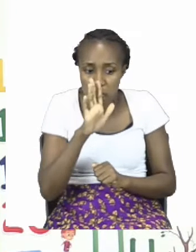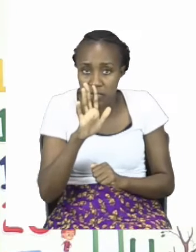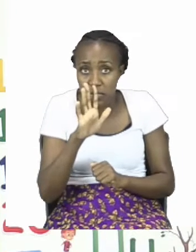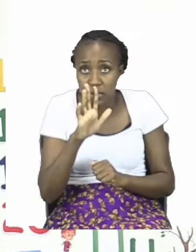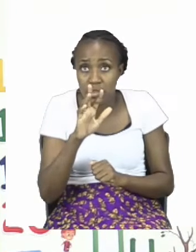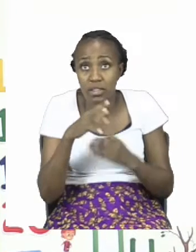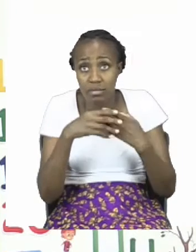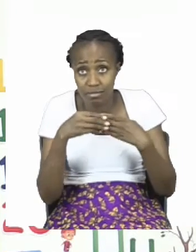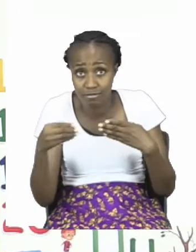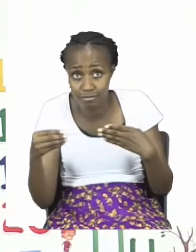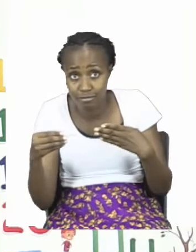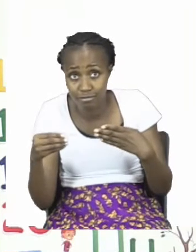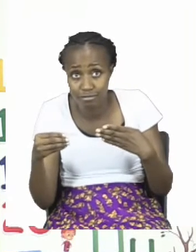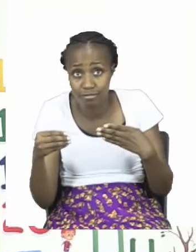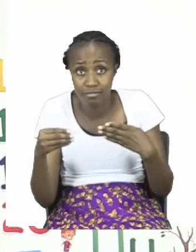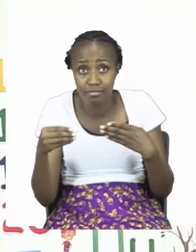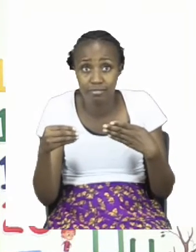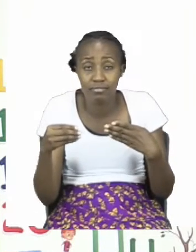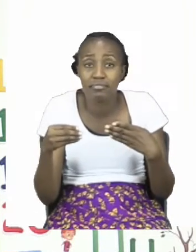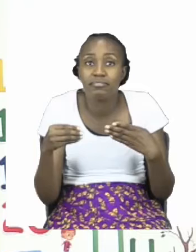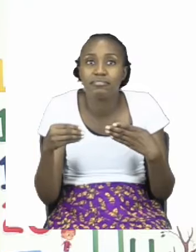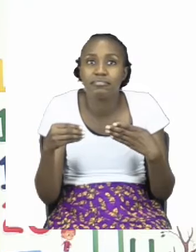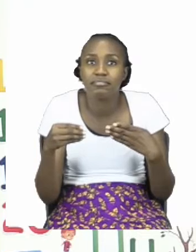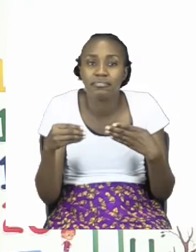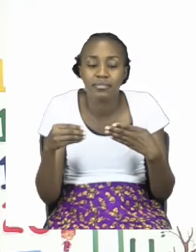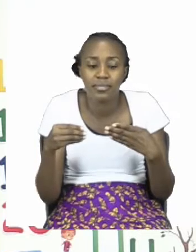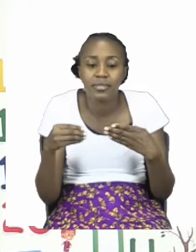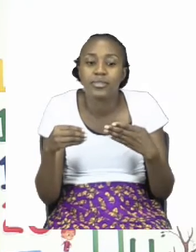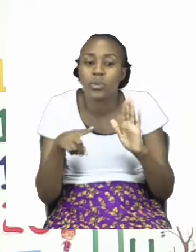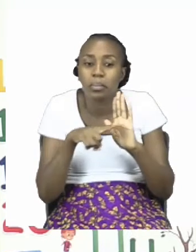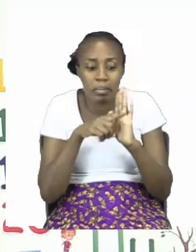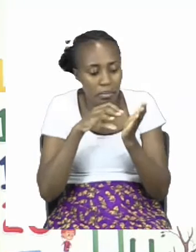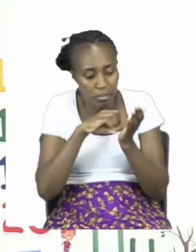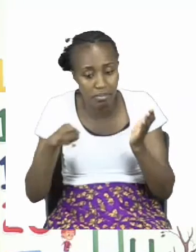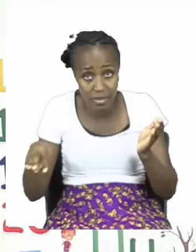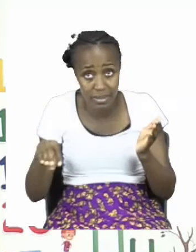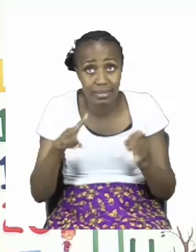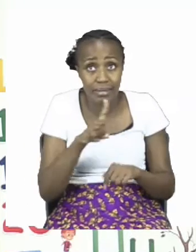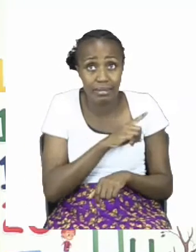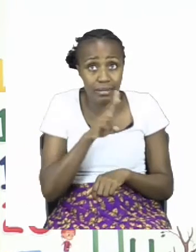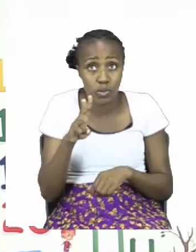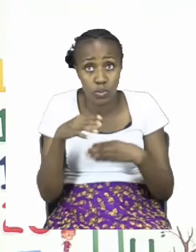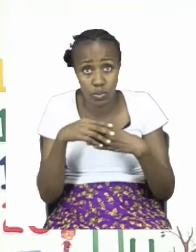$15. And then instead of adding this time, we are going